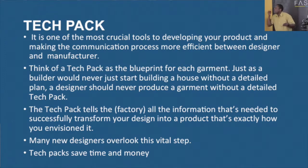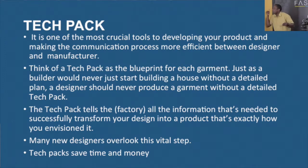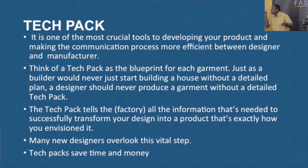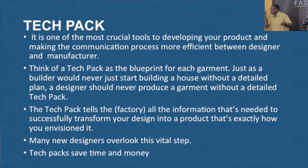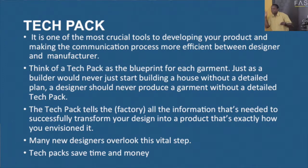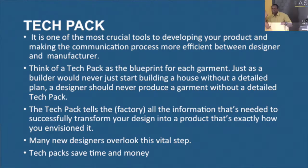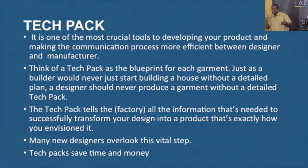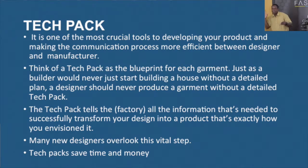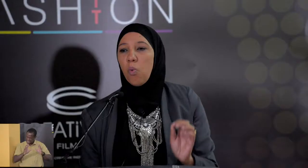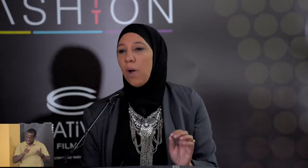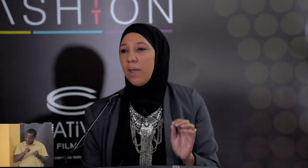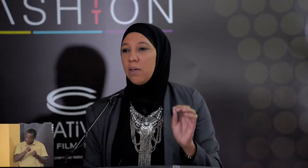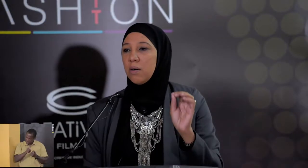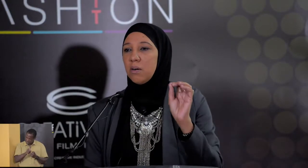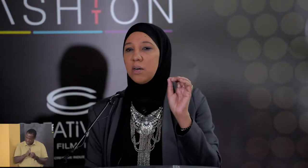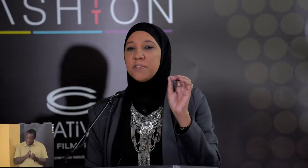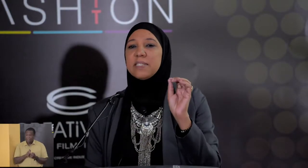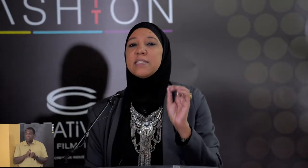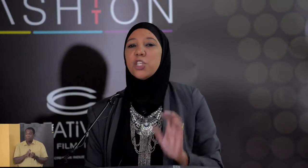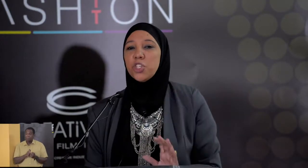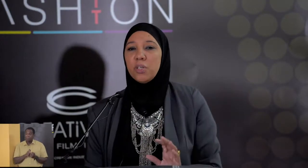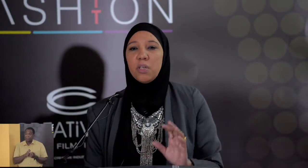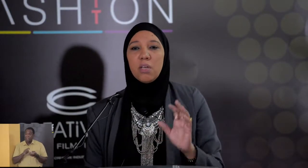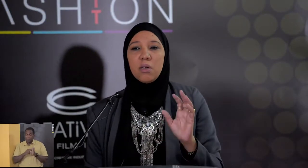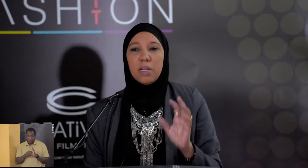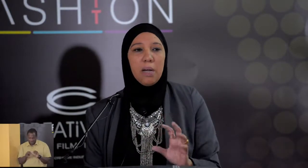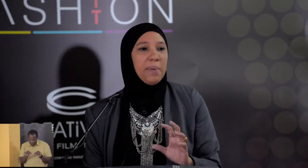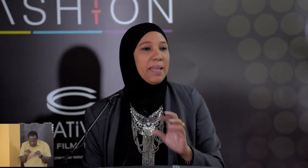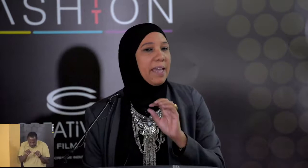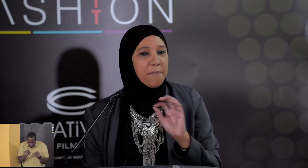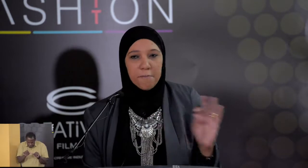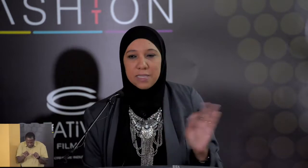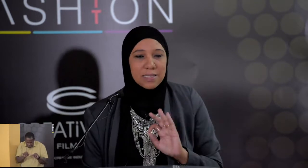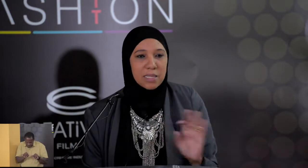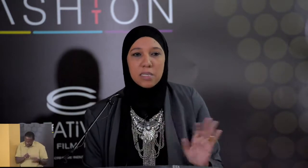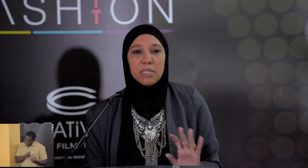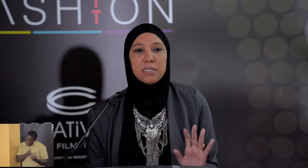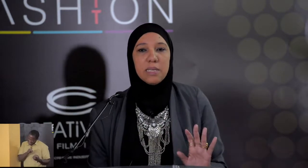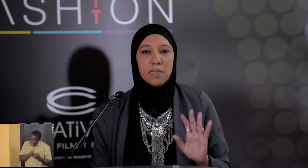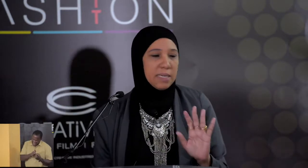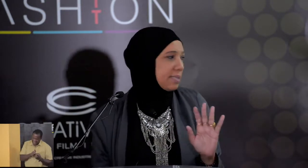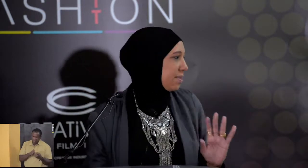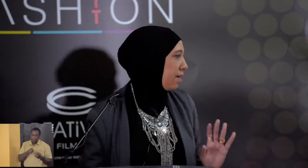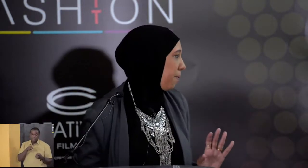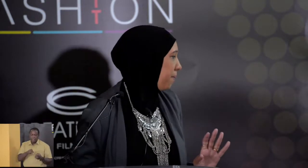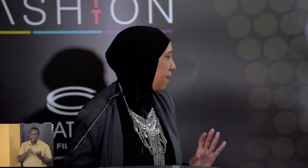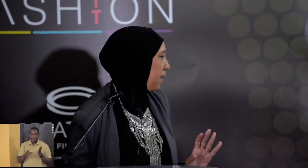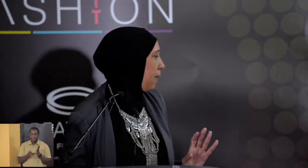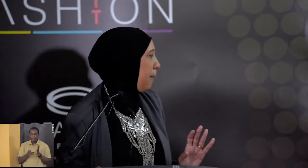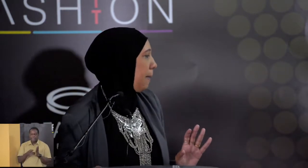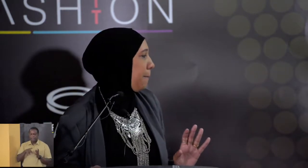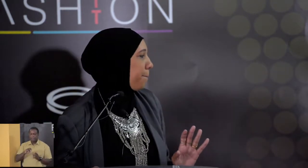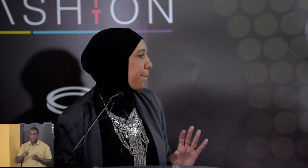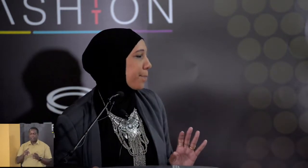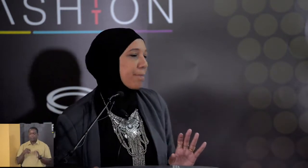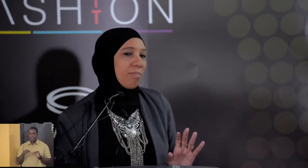inch that you may require of stitching in a garment. Every single detail is there.